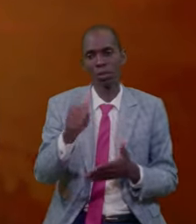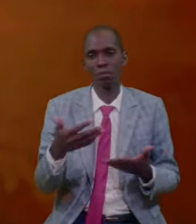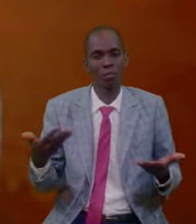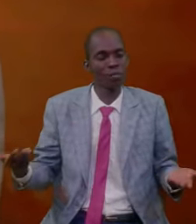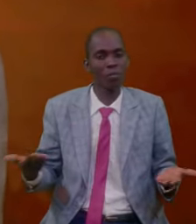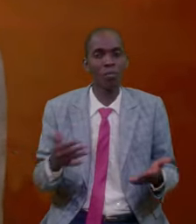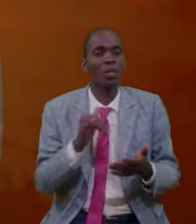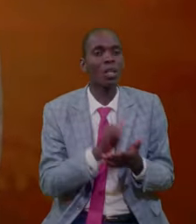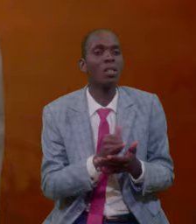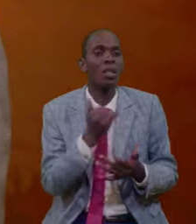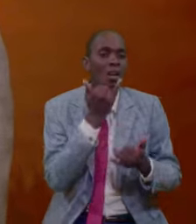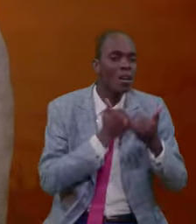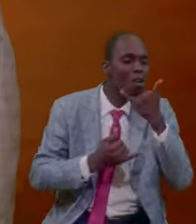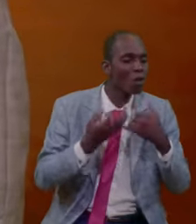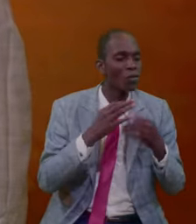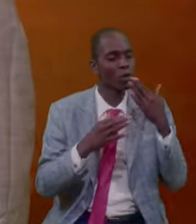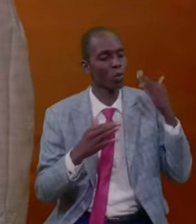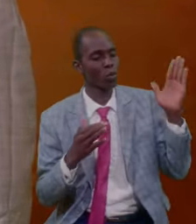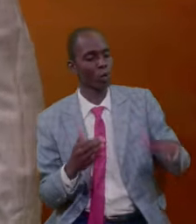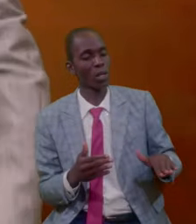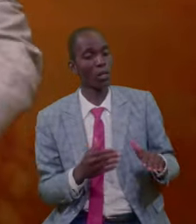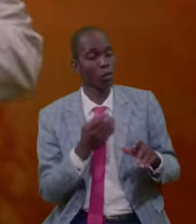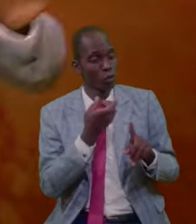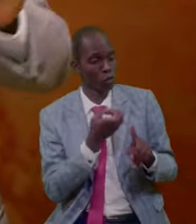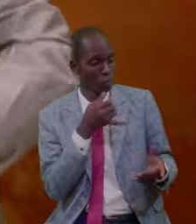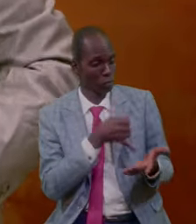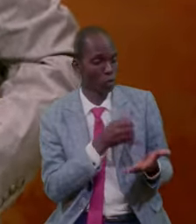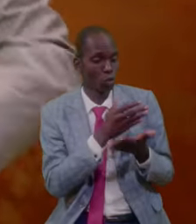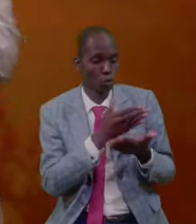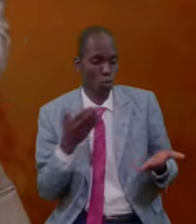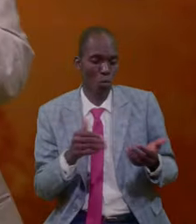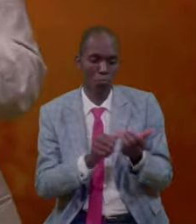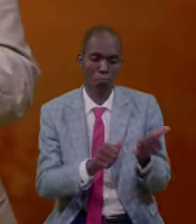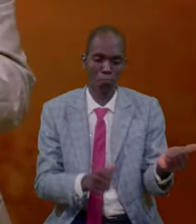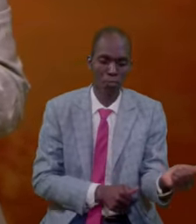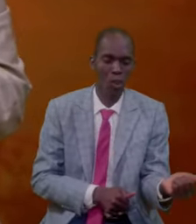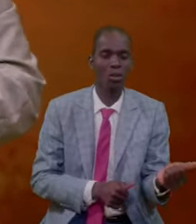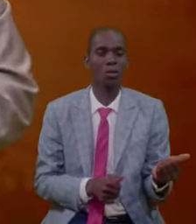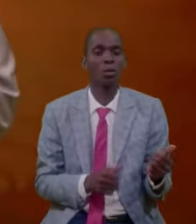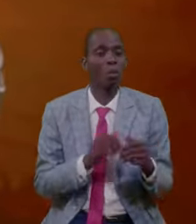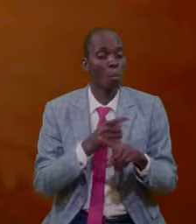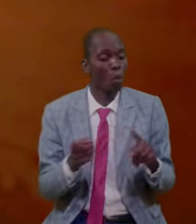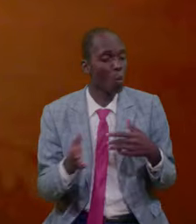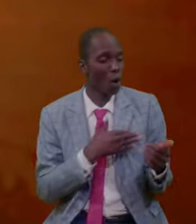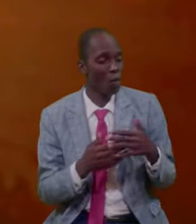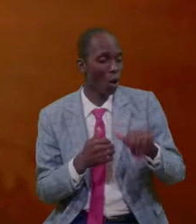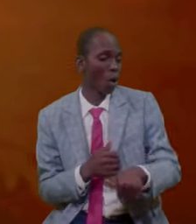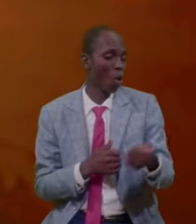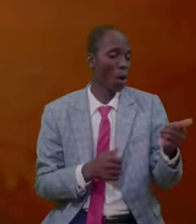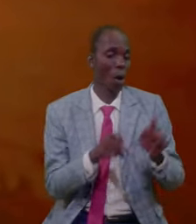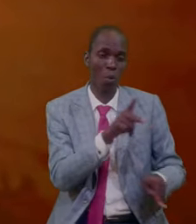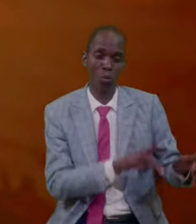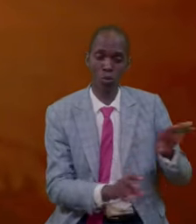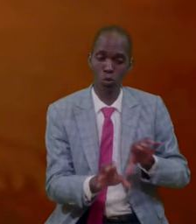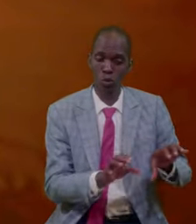backslide, some scorn, some scoff, whatever they do, do not allow the wickedness of